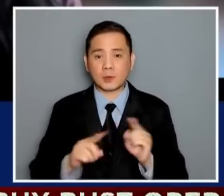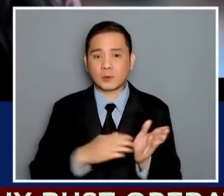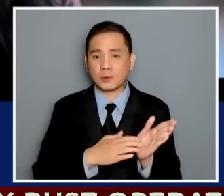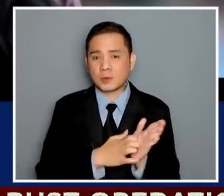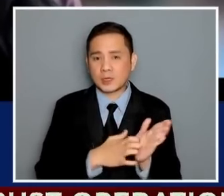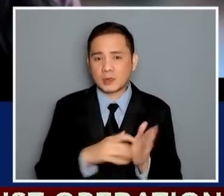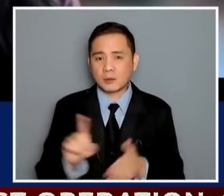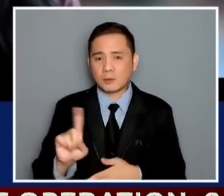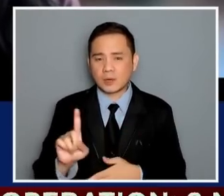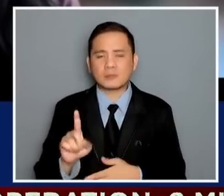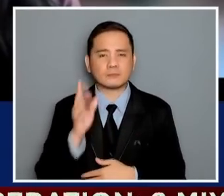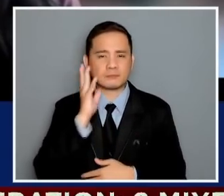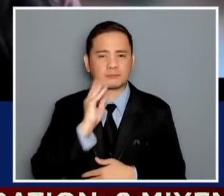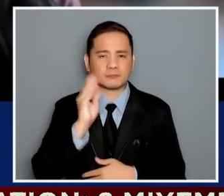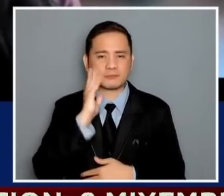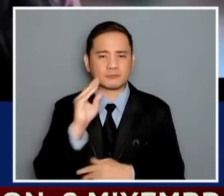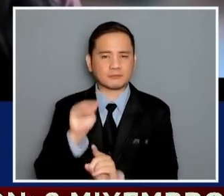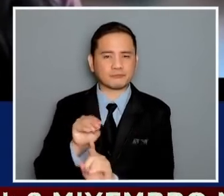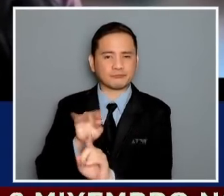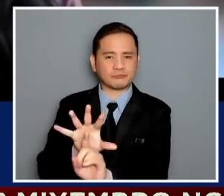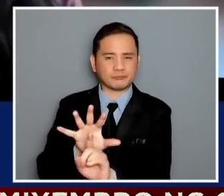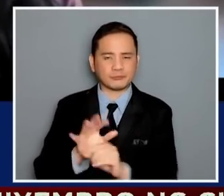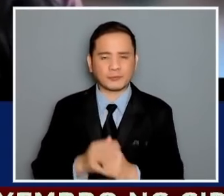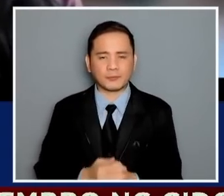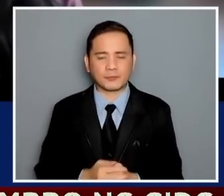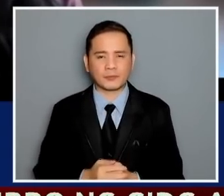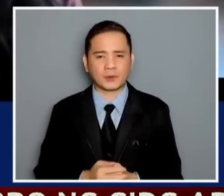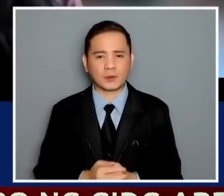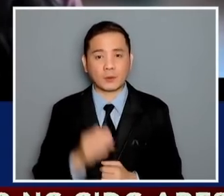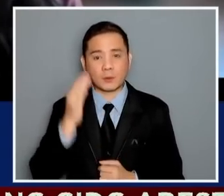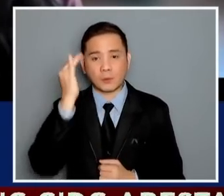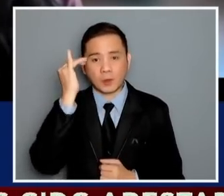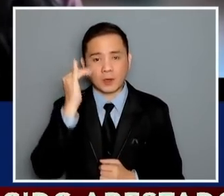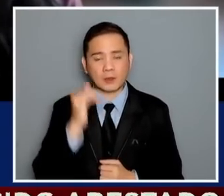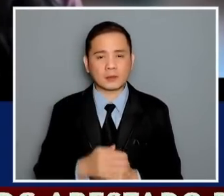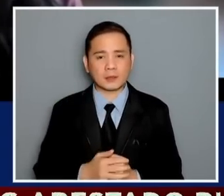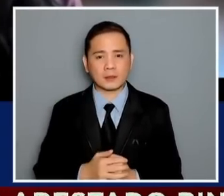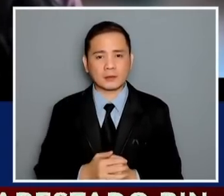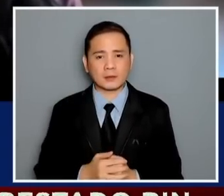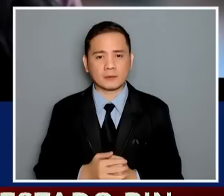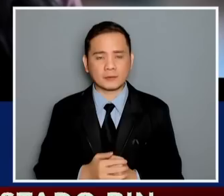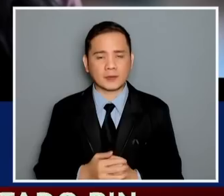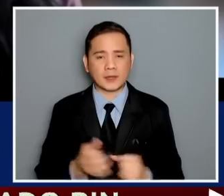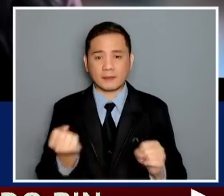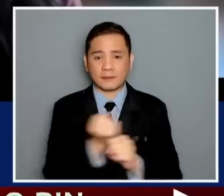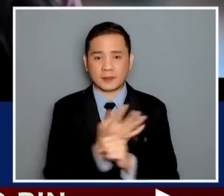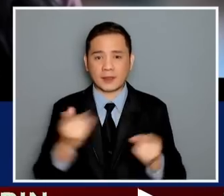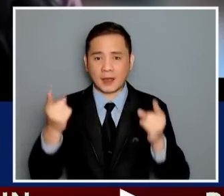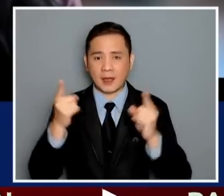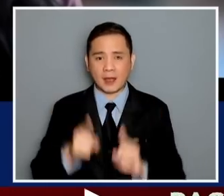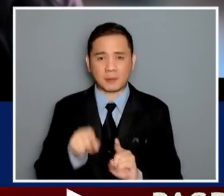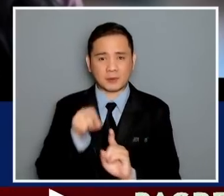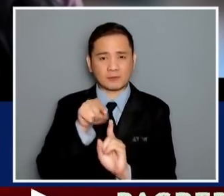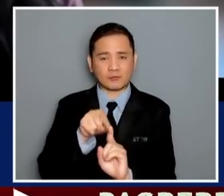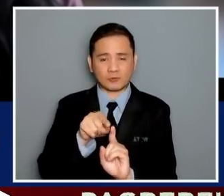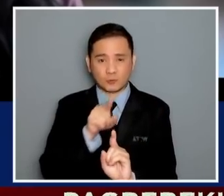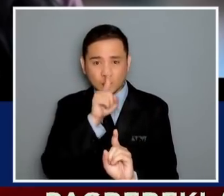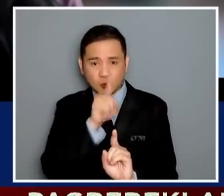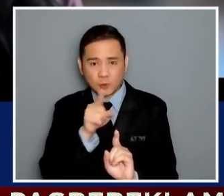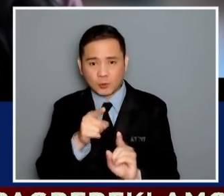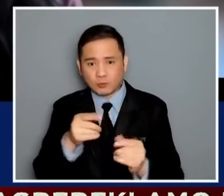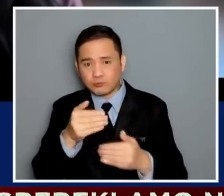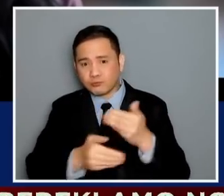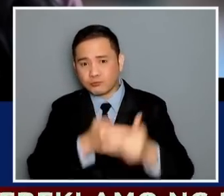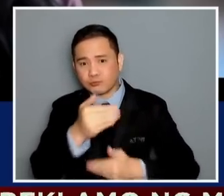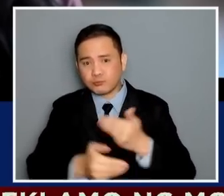experience on the ground, because naturally, everything that is happening on the ground would not, of course, no,